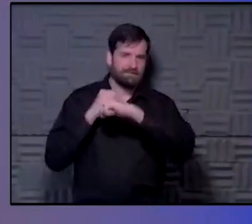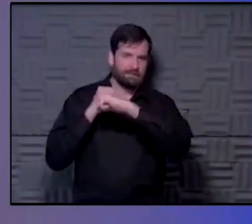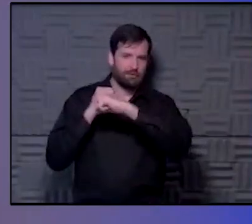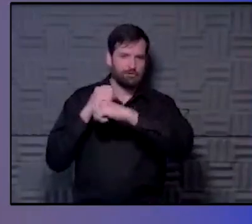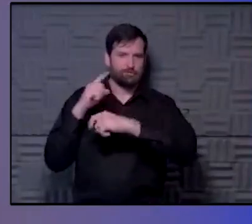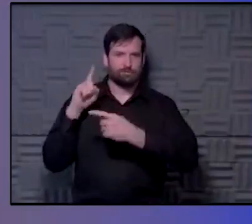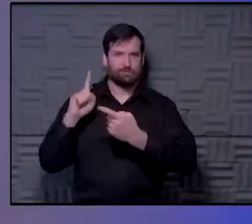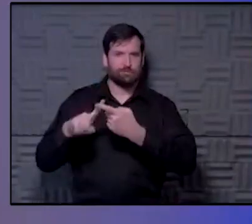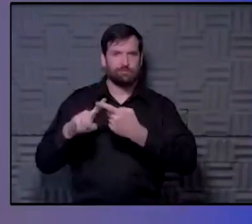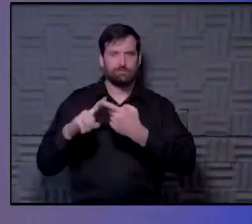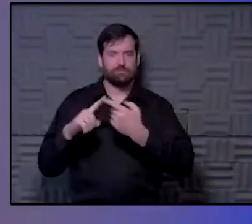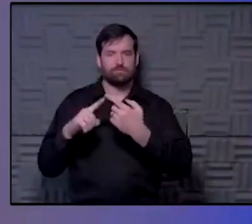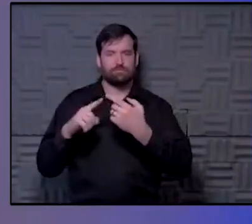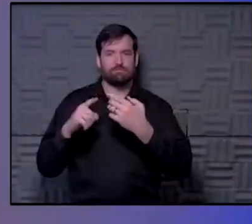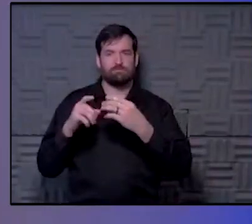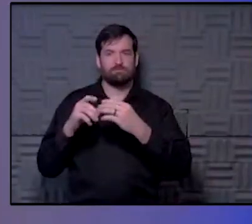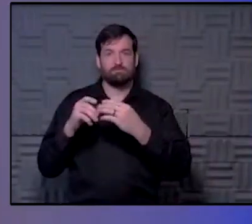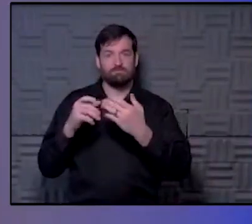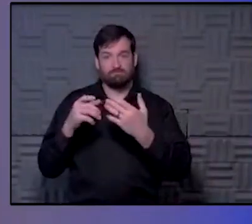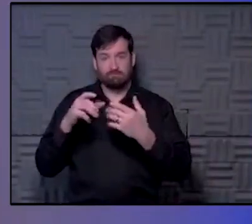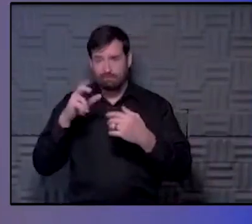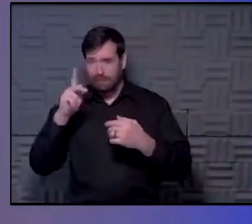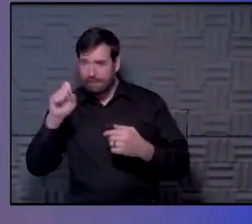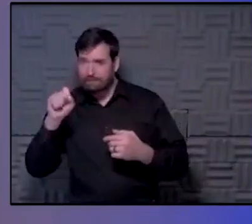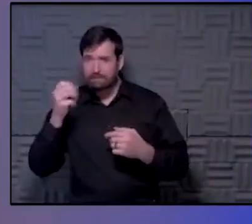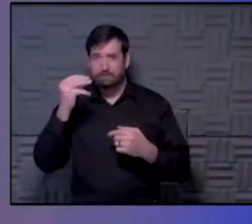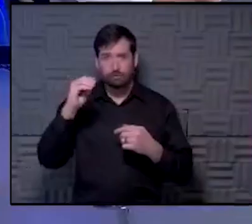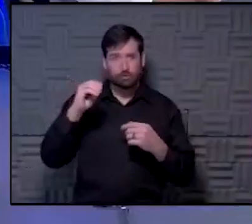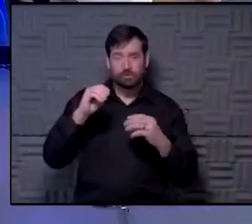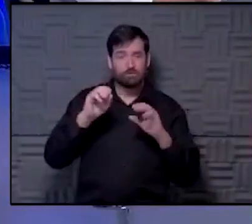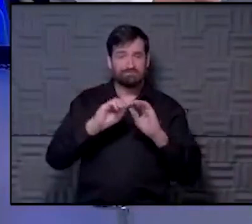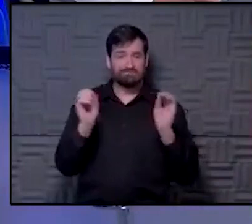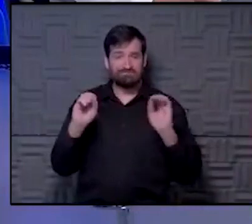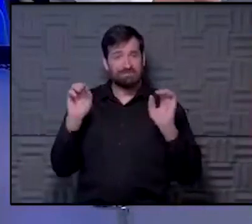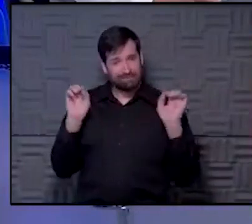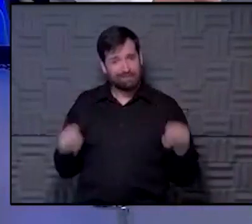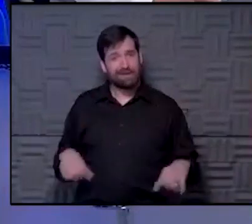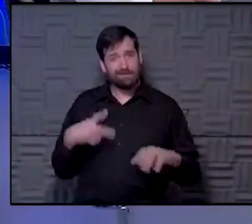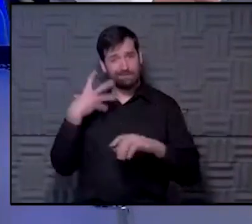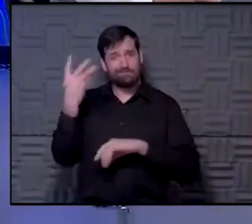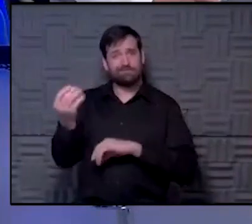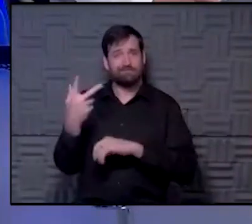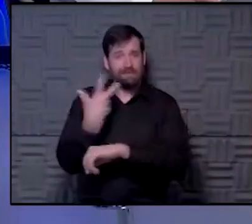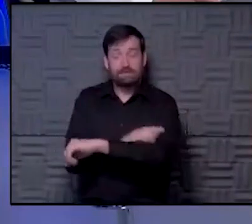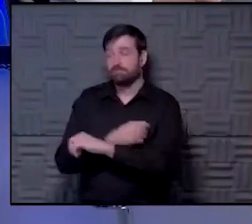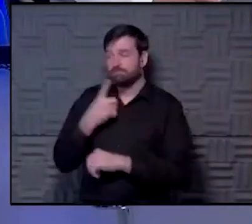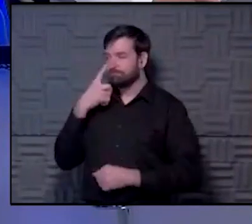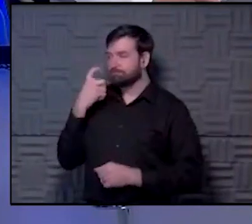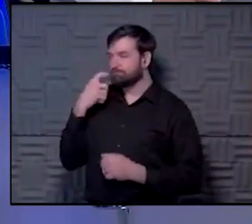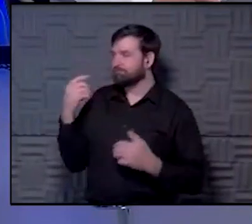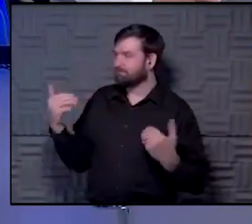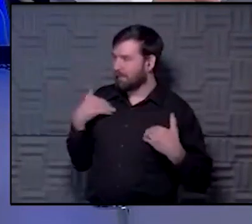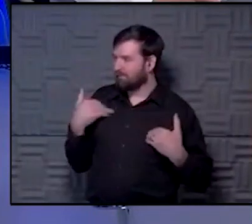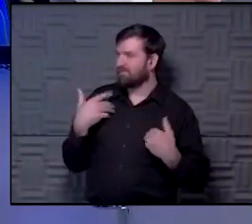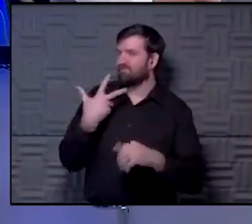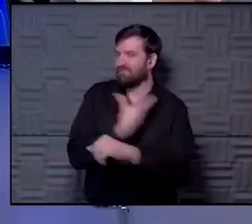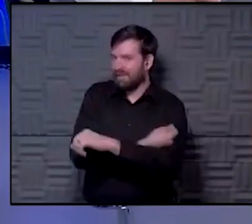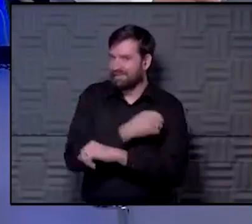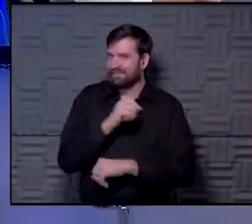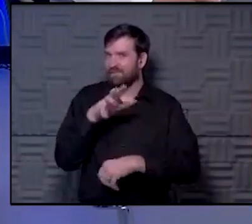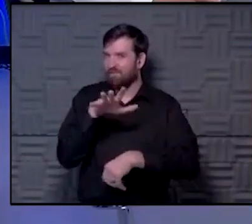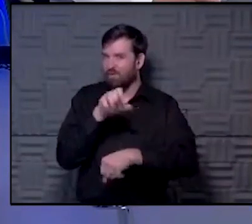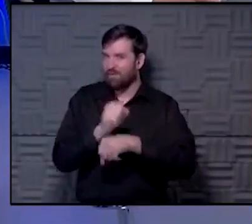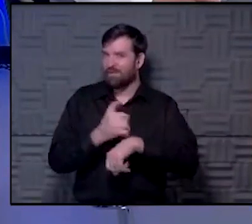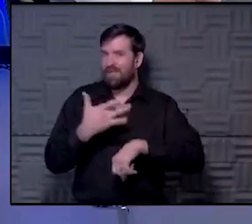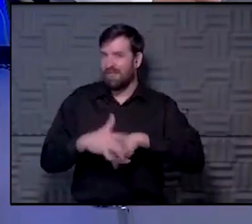Yeah. in Missouri or Kansas, No. assuming that's where our questions are coming No from. barriers So, yet. Yeah. Yeah, And, so. and I suspect we have a vaccine appointment or two open.